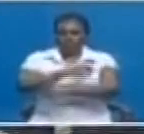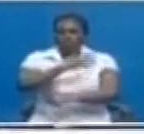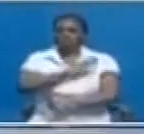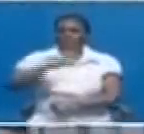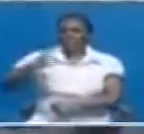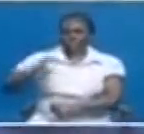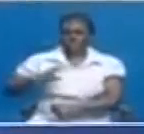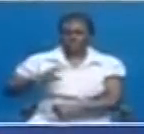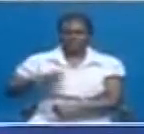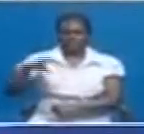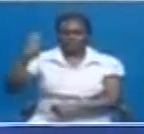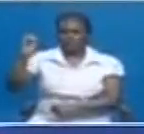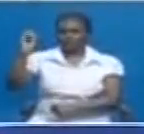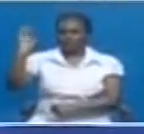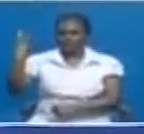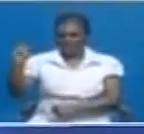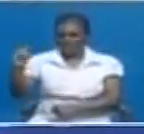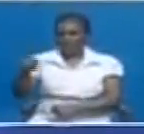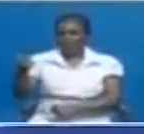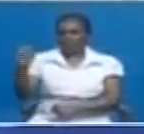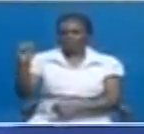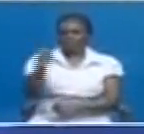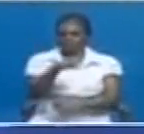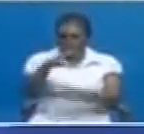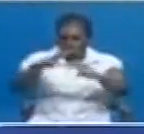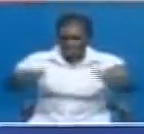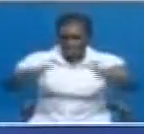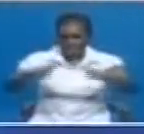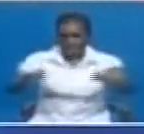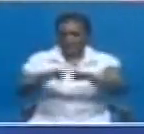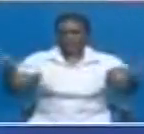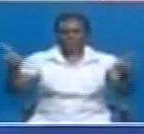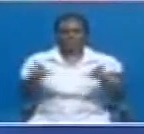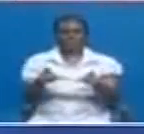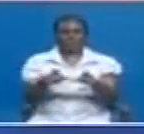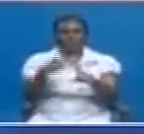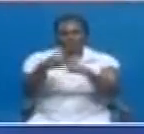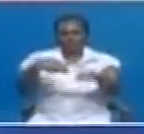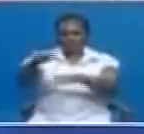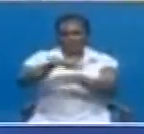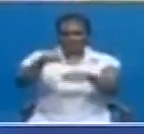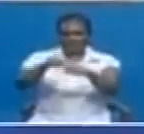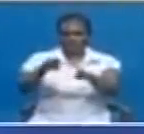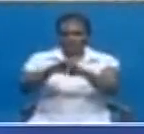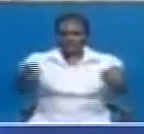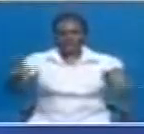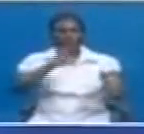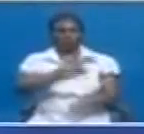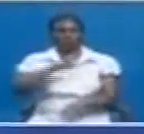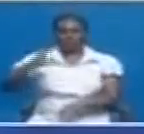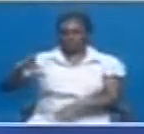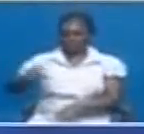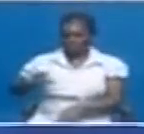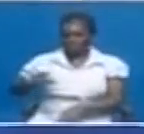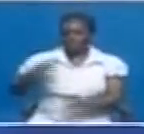school committees, BOMs and head teachers running up and down looking for title deeds. And this will prompt the National Land Commission Chair Mohamed Suzuri